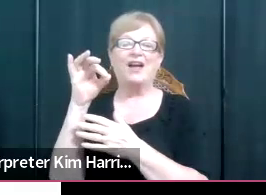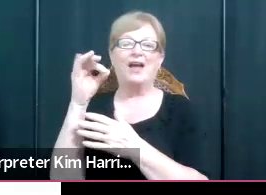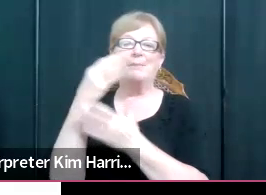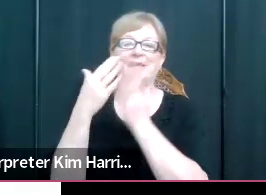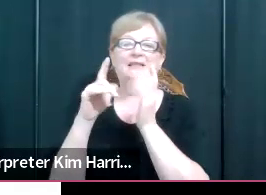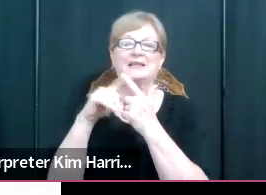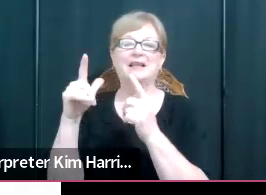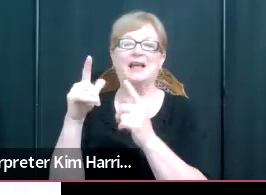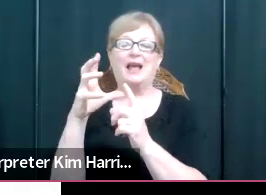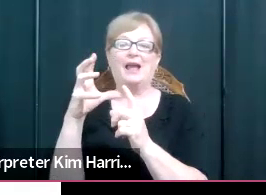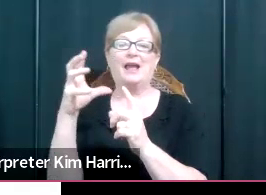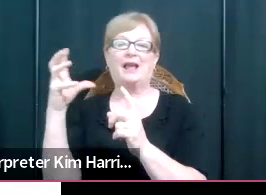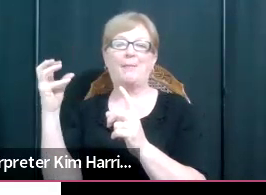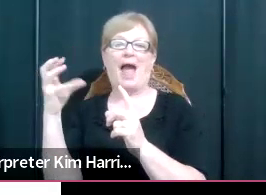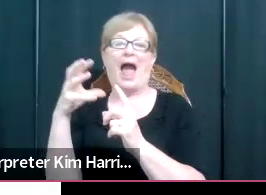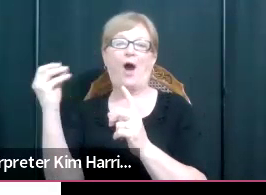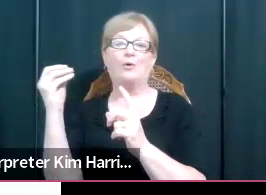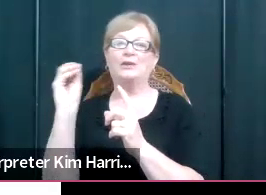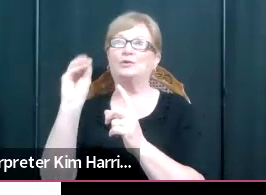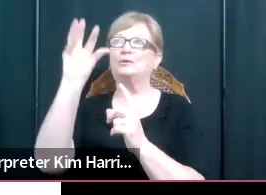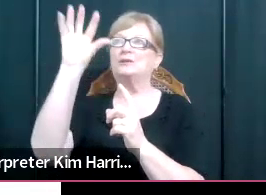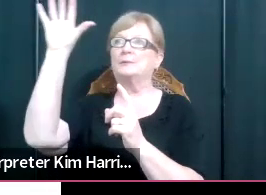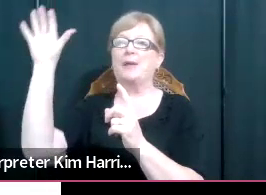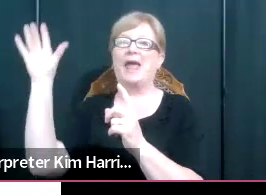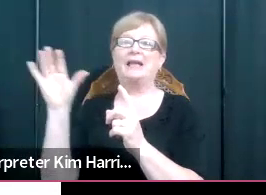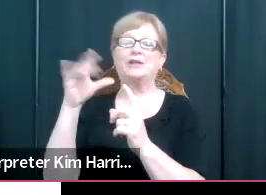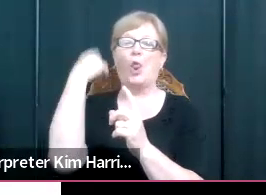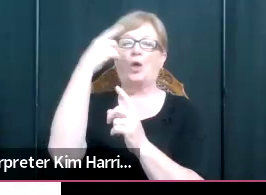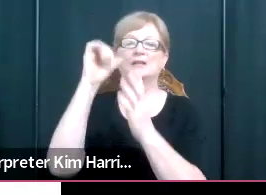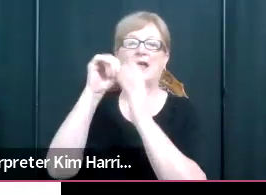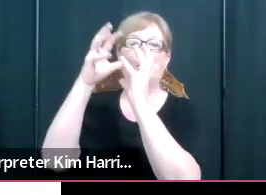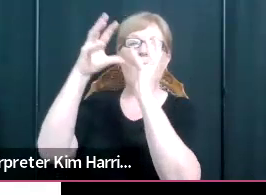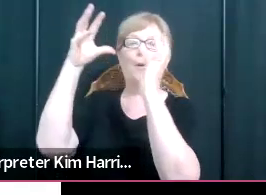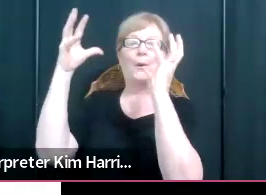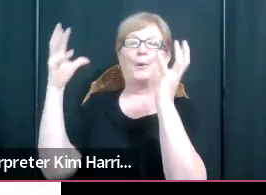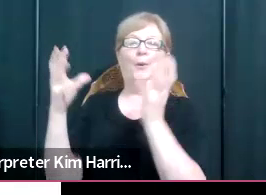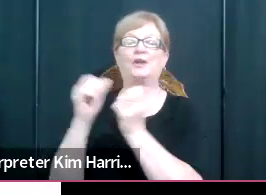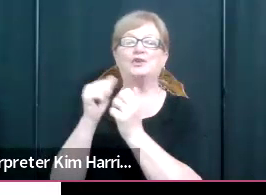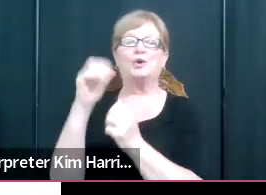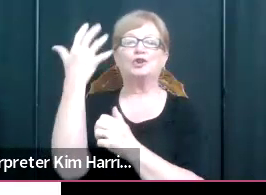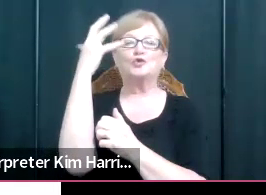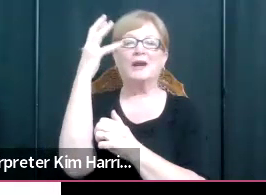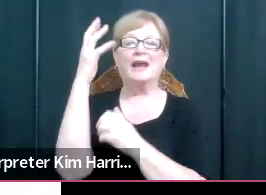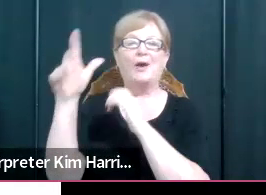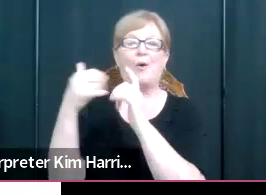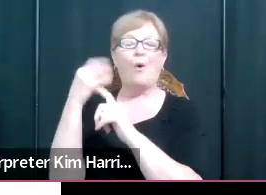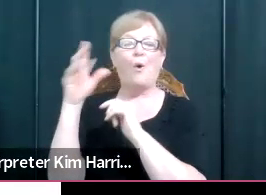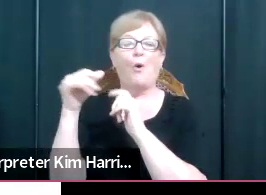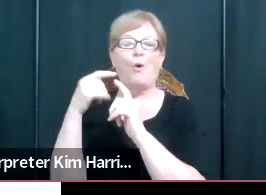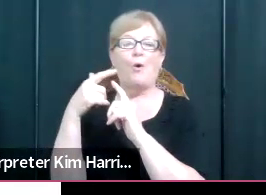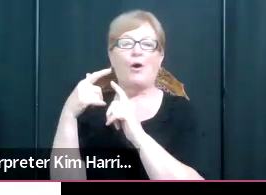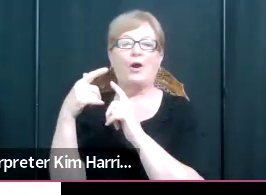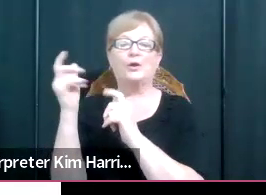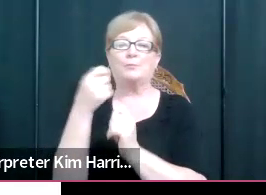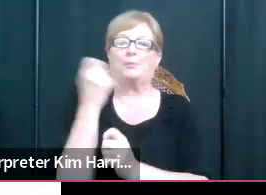out into space. So it looks kind of like a tree shape or a ball shape. And then you can spin it the other way and they all lay flat